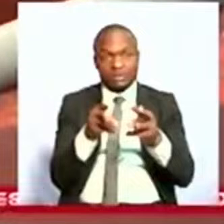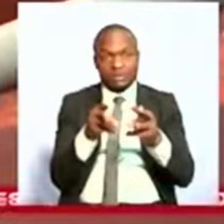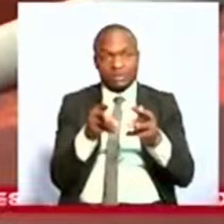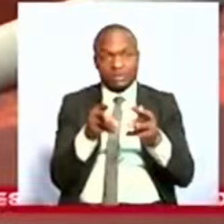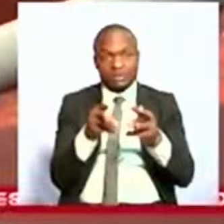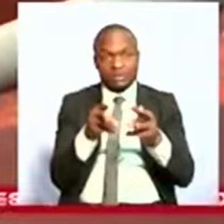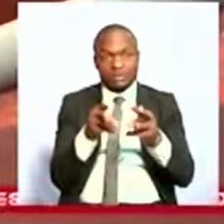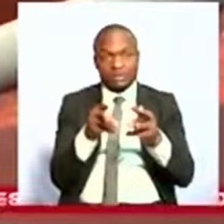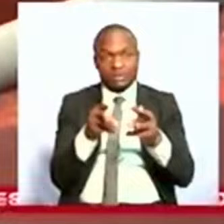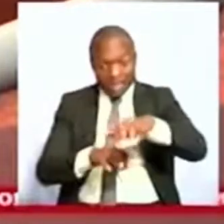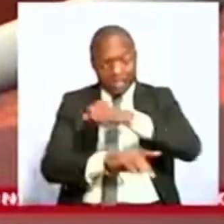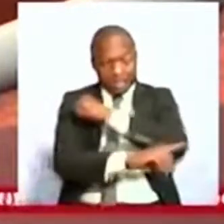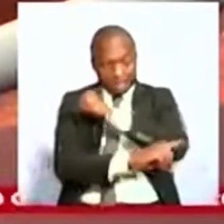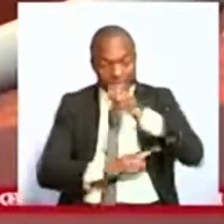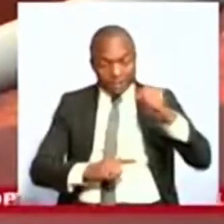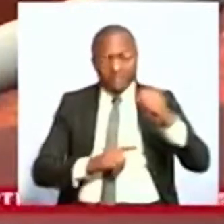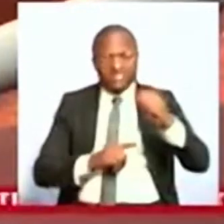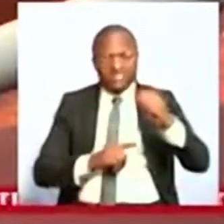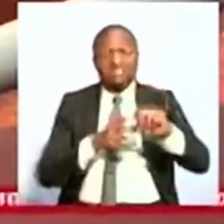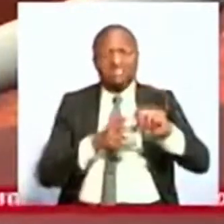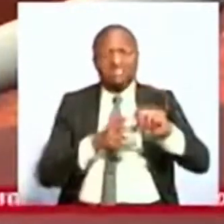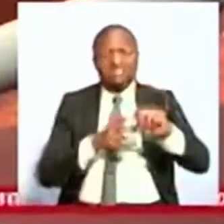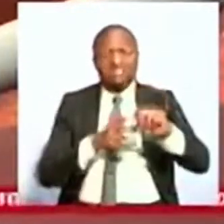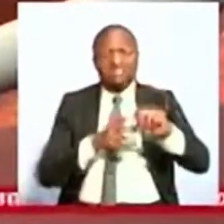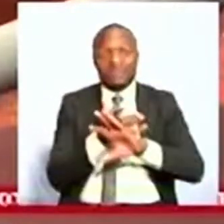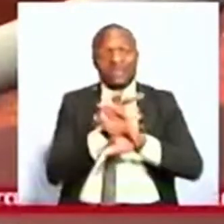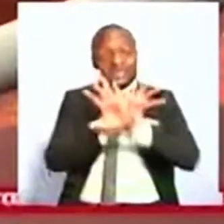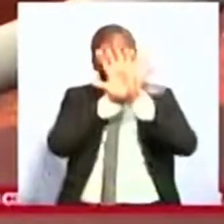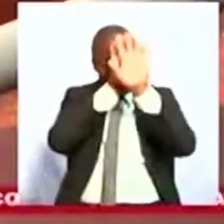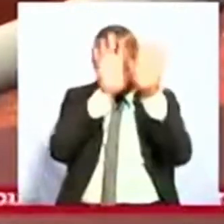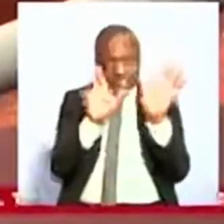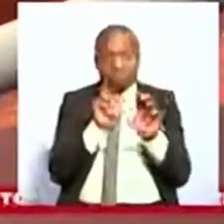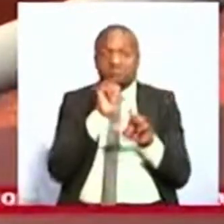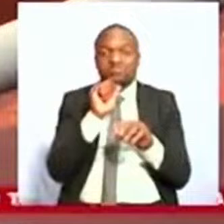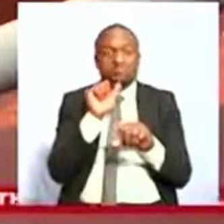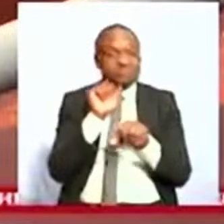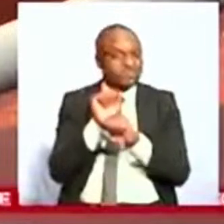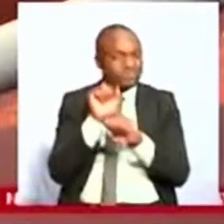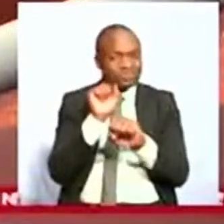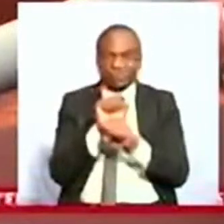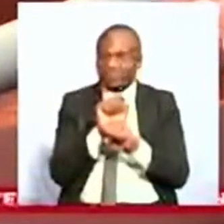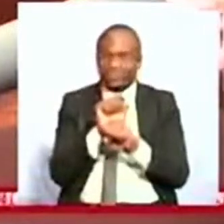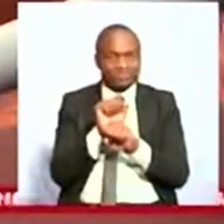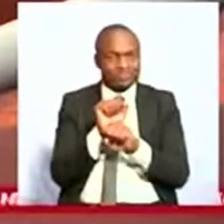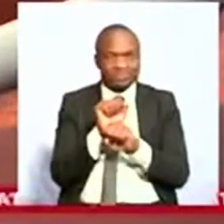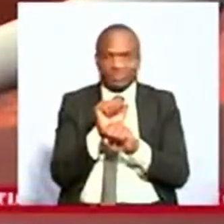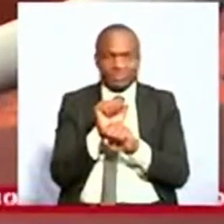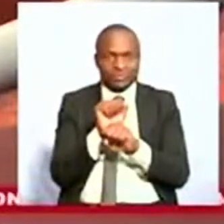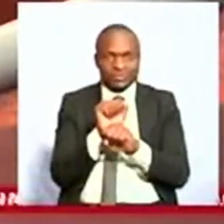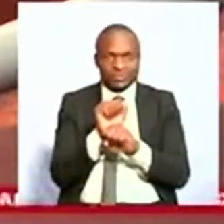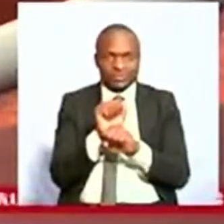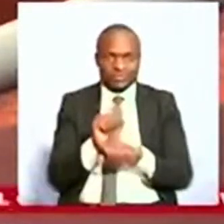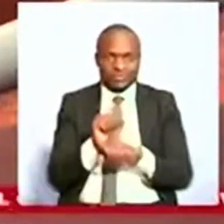death penalty, as stiff as it is, clearly hasn't been working as a deterrent.